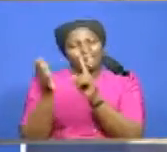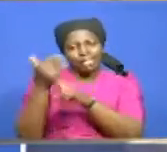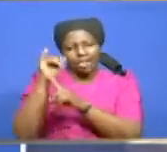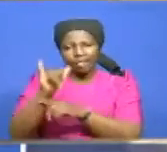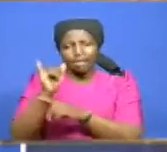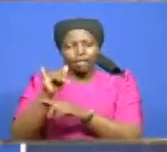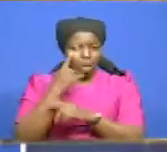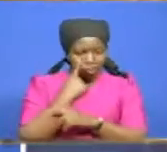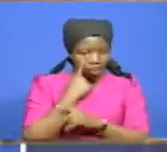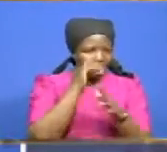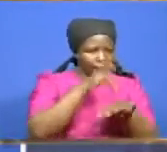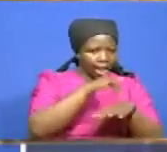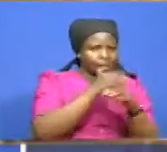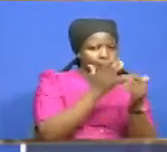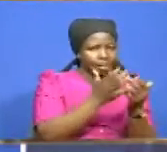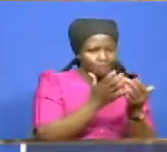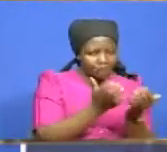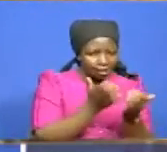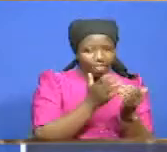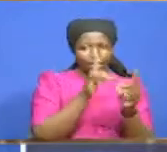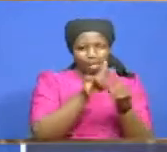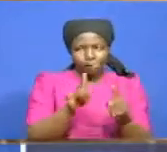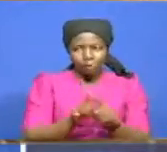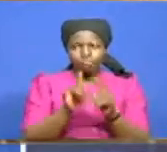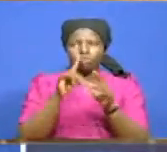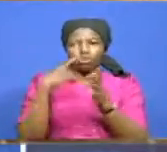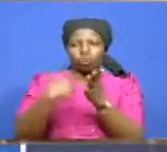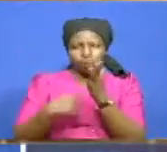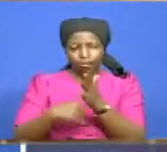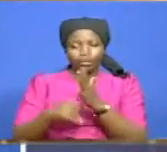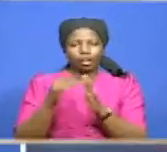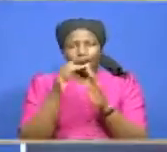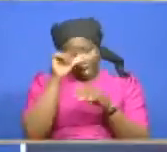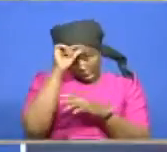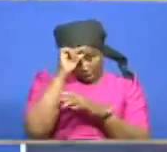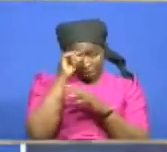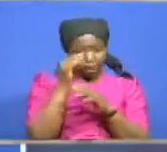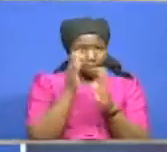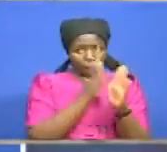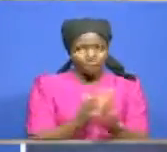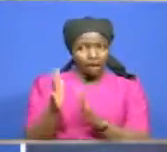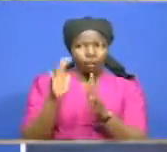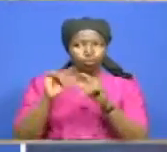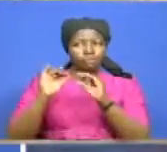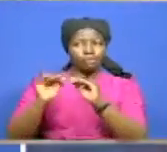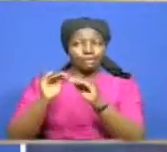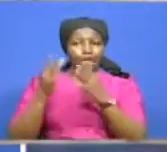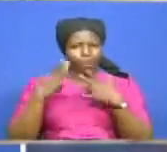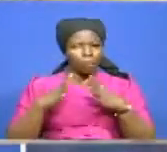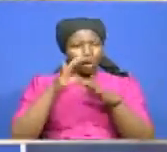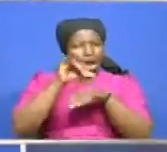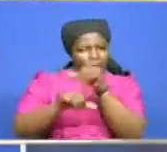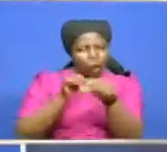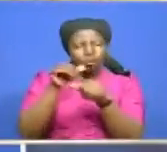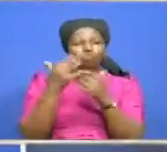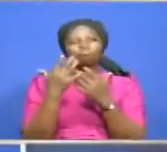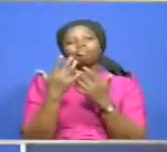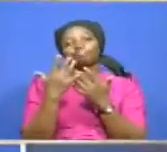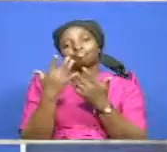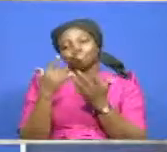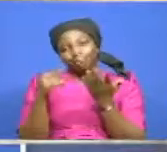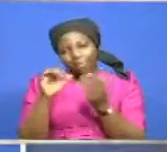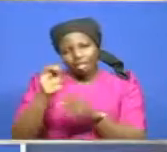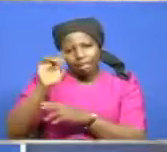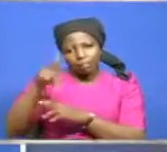looking at cost savings. The government is banking on training artisans about the EPS technology in efforts to boost its usage among